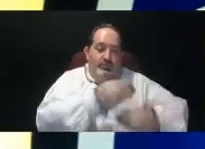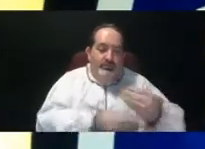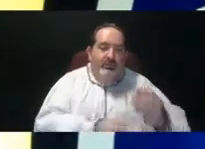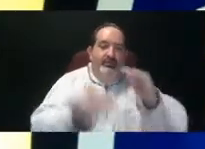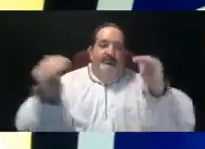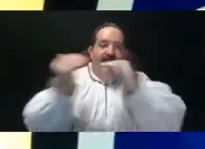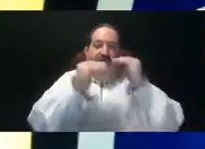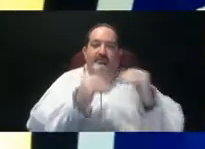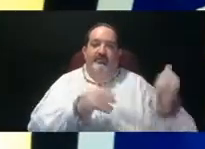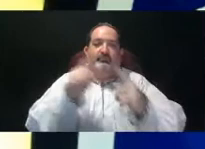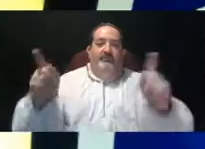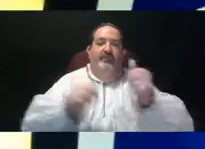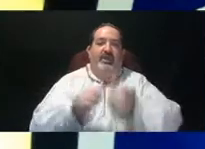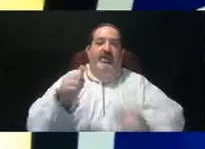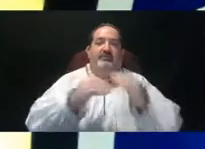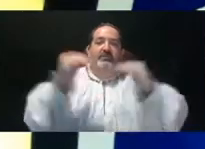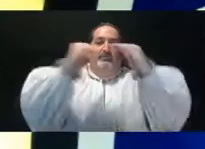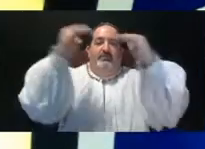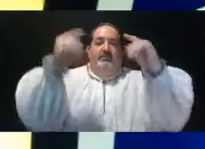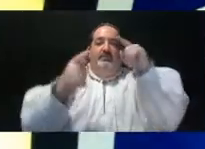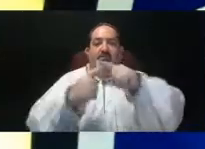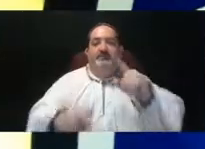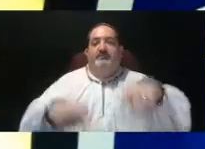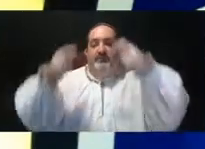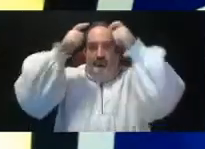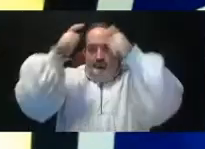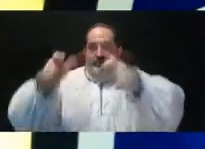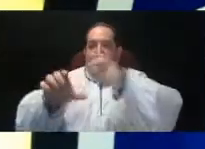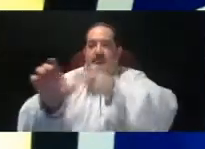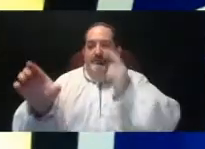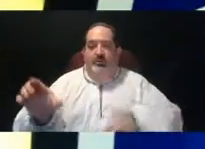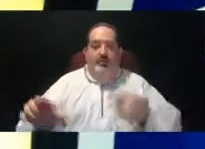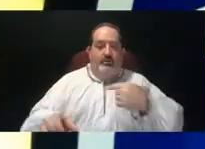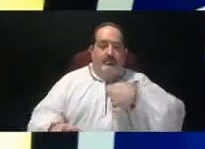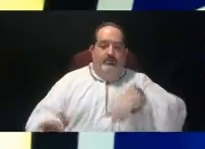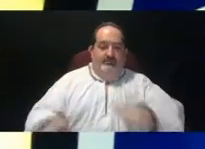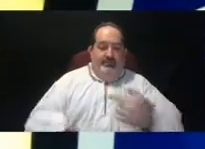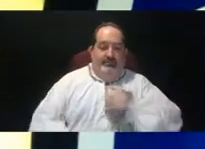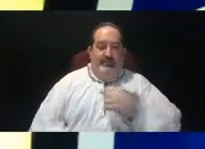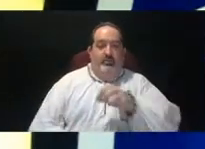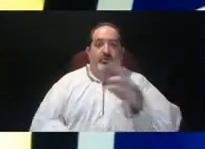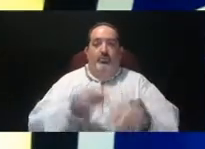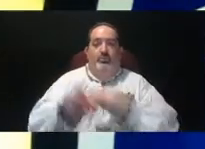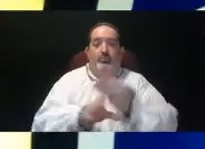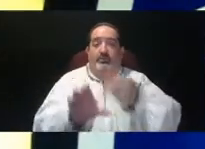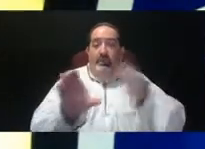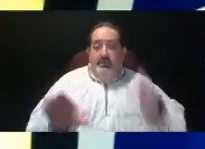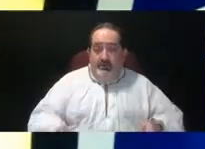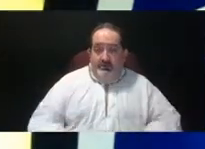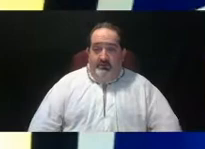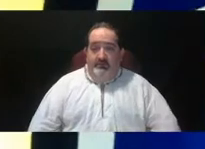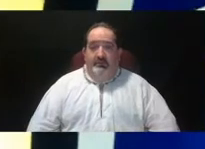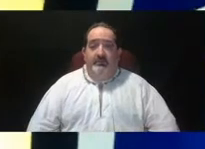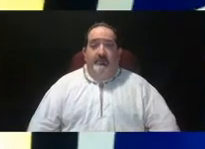every degree until the crown depart the throne, death take me, or the world end.